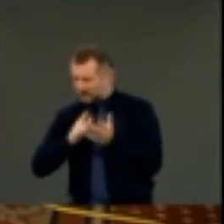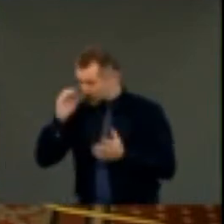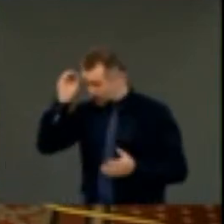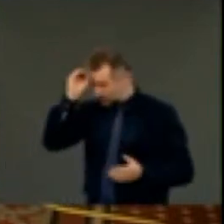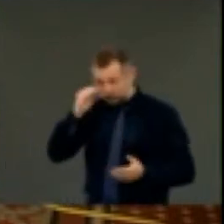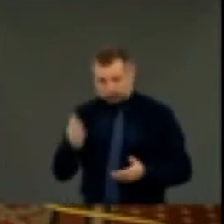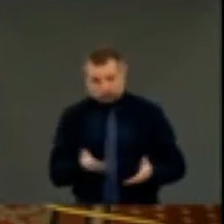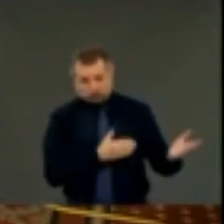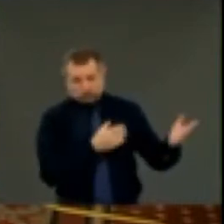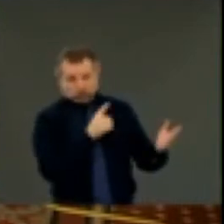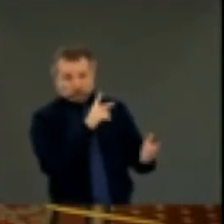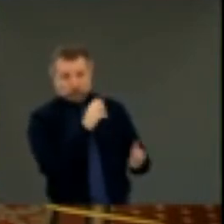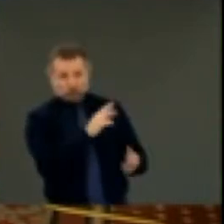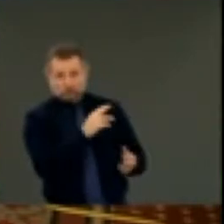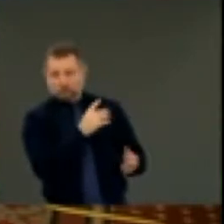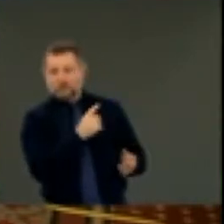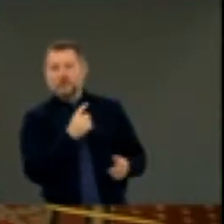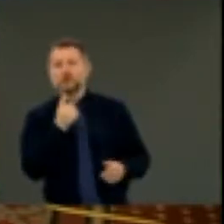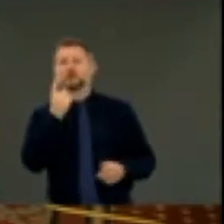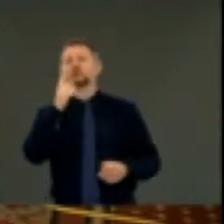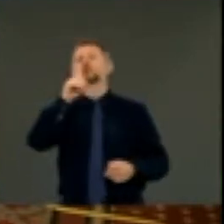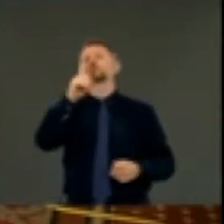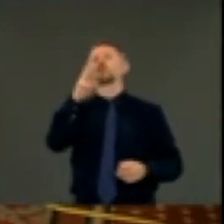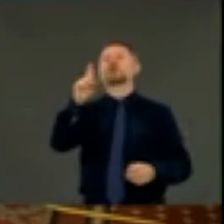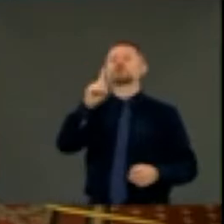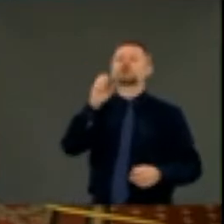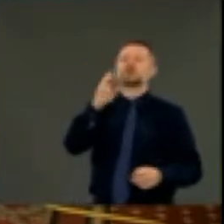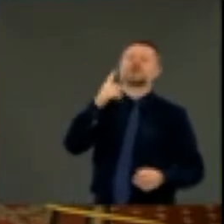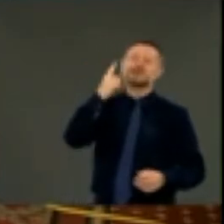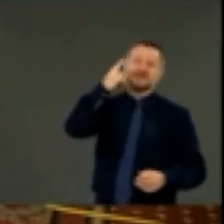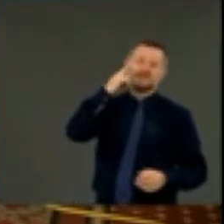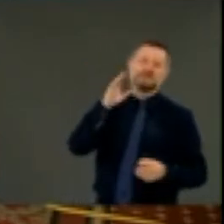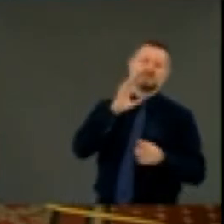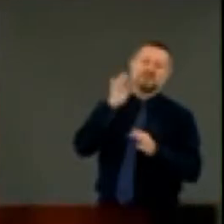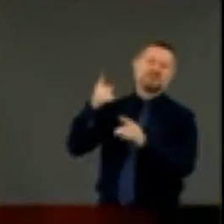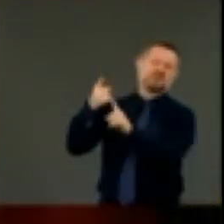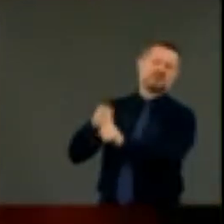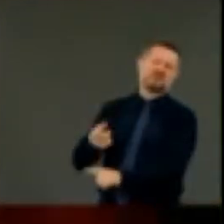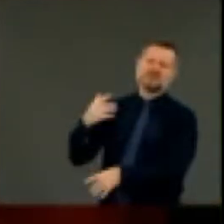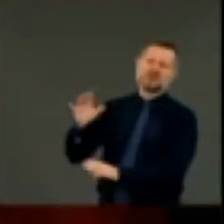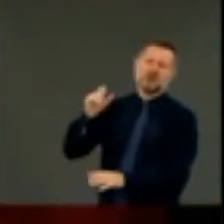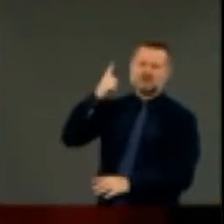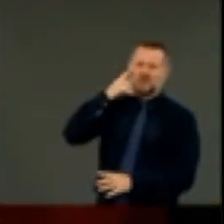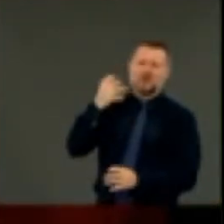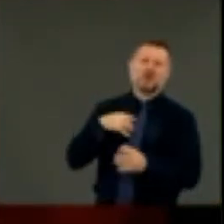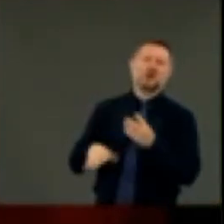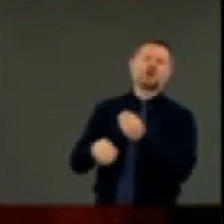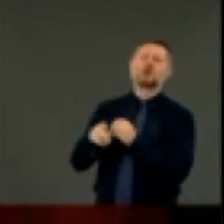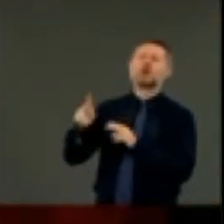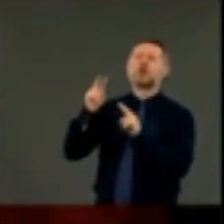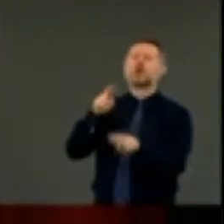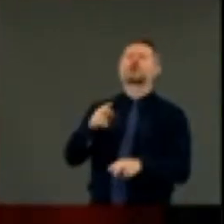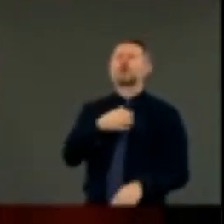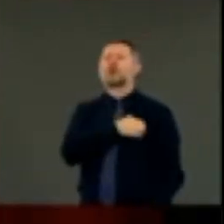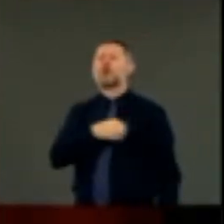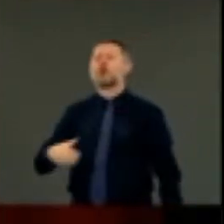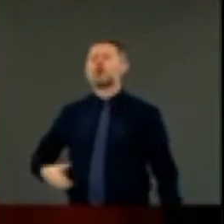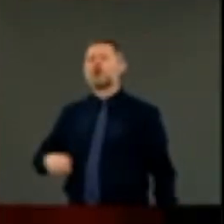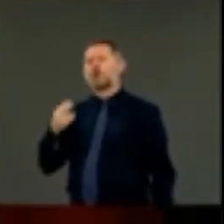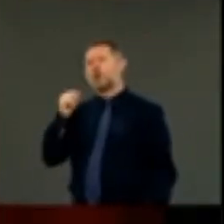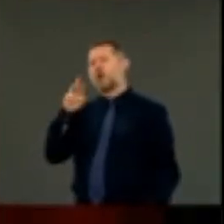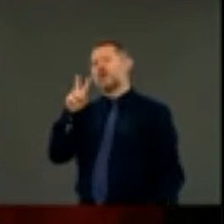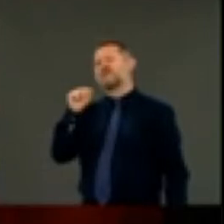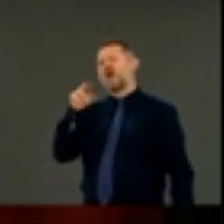add anything? I think the governor has crystallized this. I would add one point is perhaps you should look at the Harvard expert who